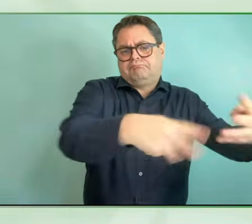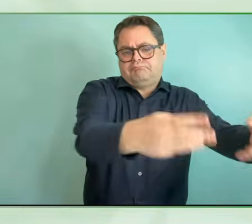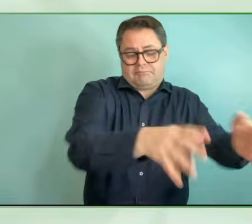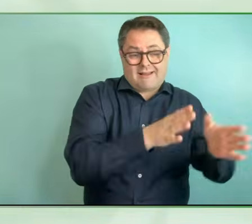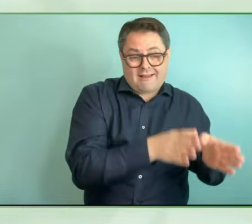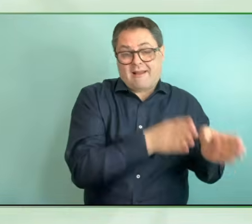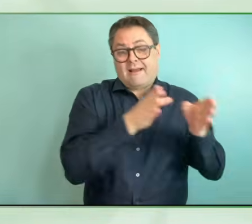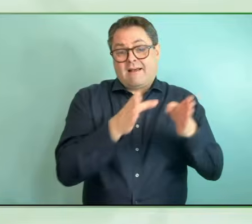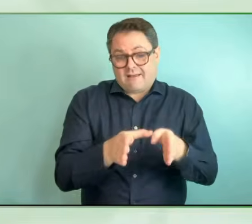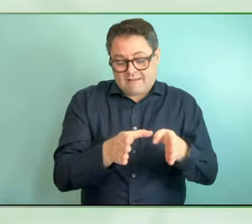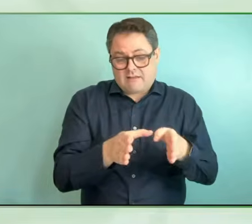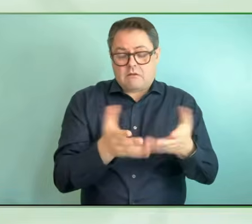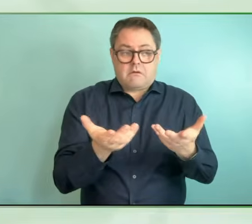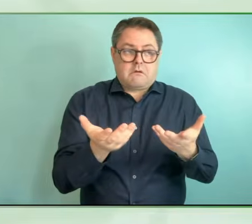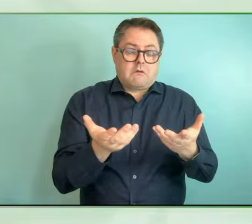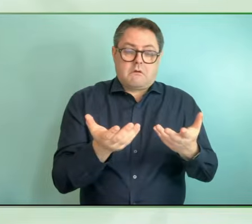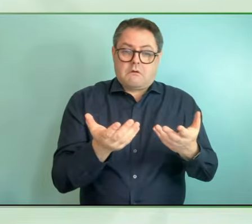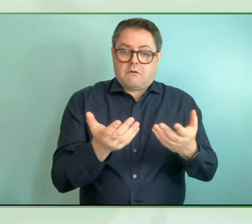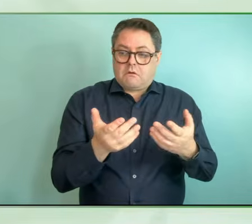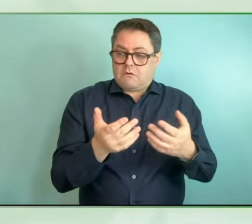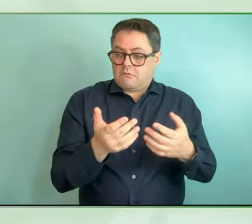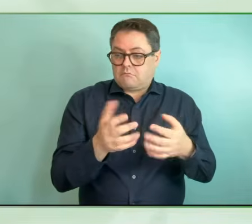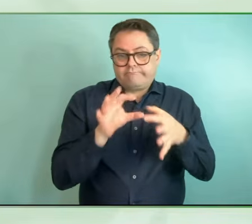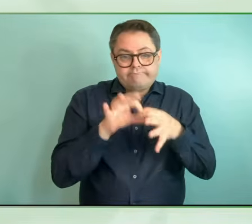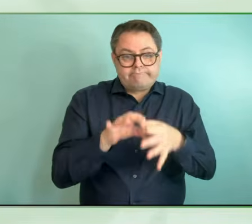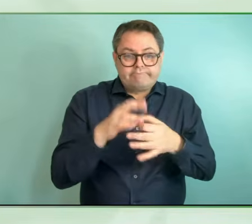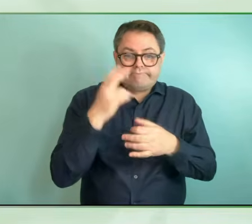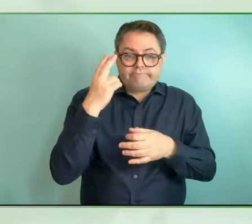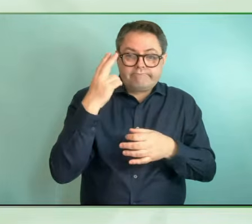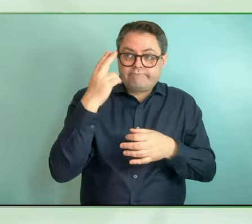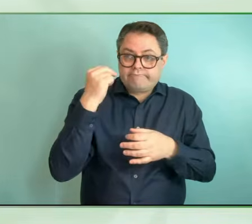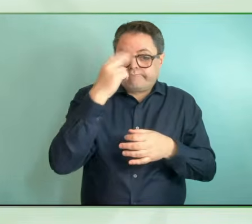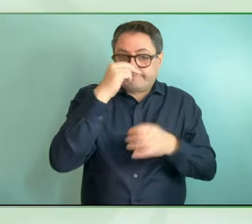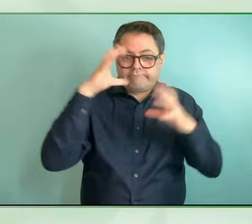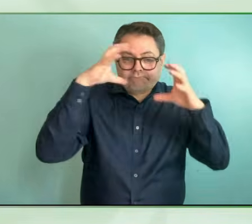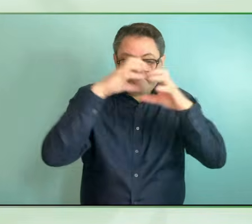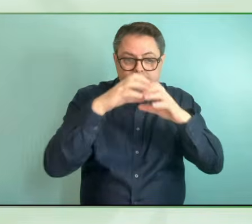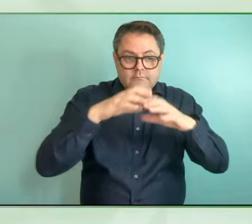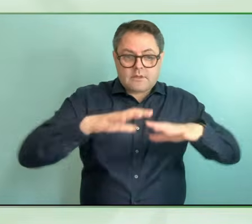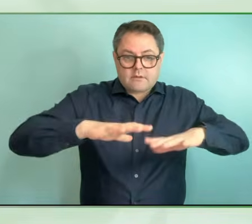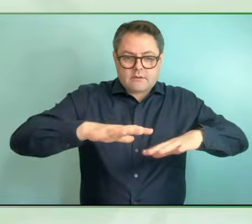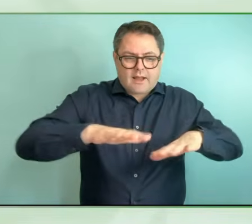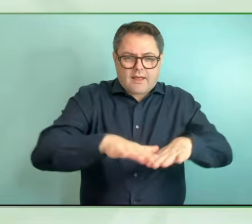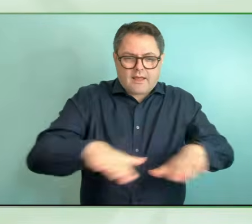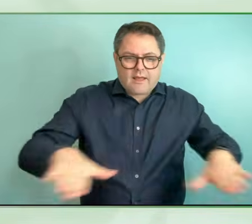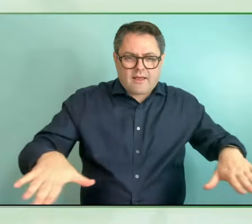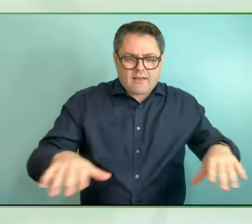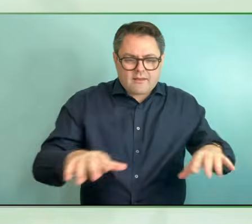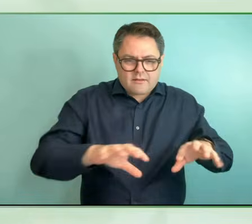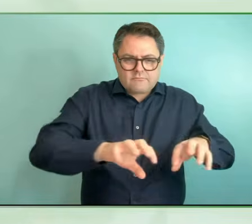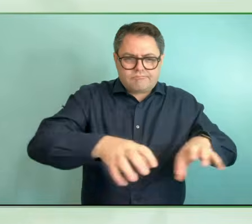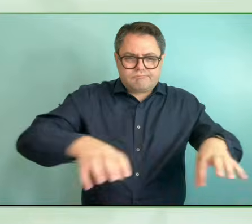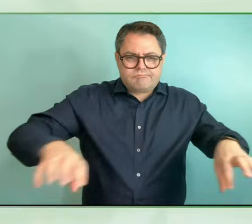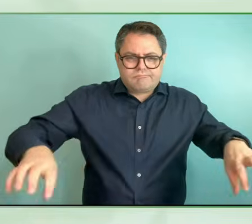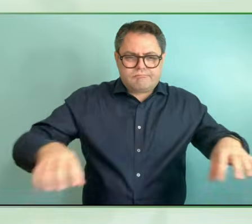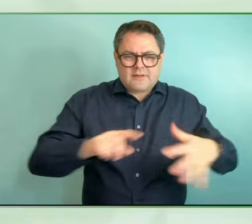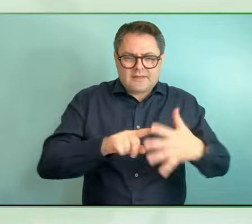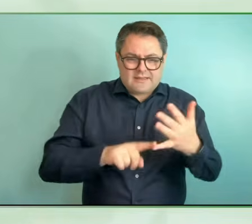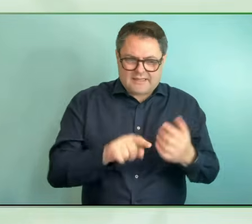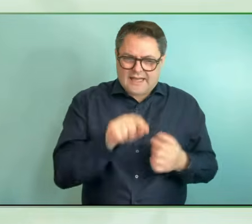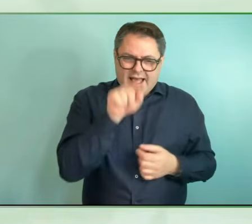on what is there for visually impaired people. So that is something that the a11y score does as